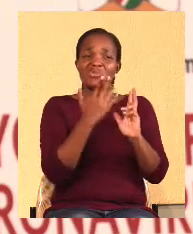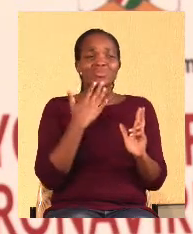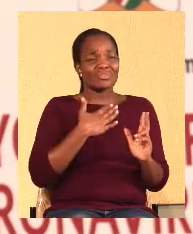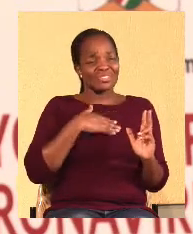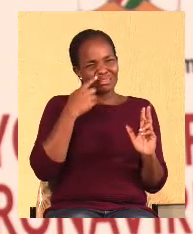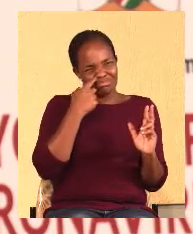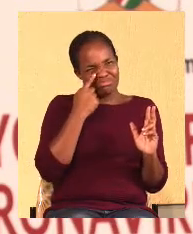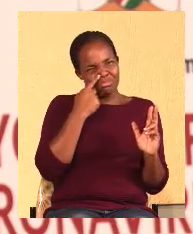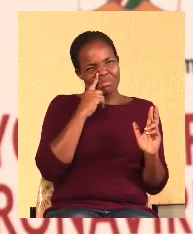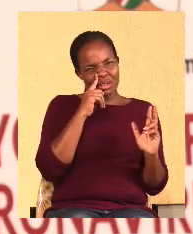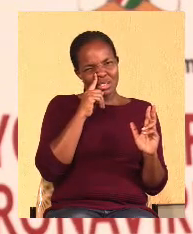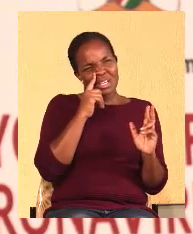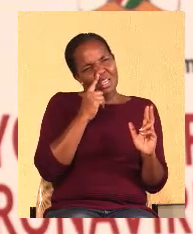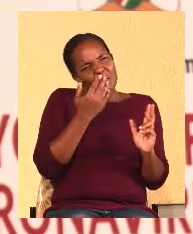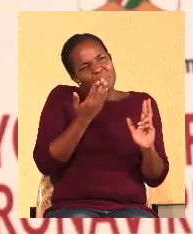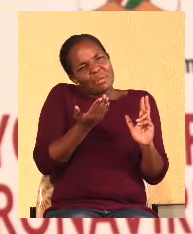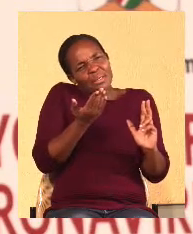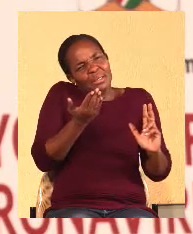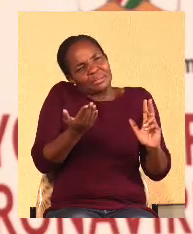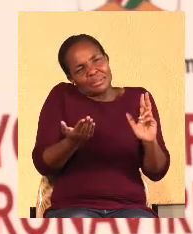maybe start on,